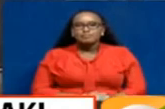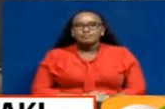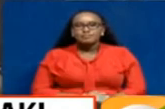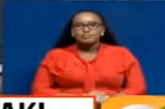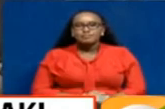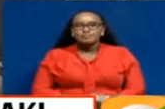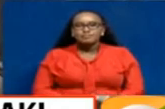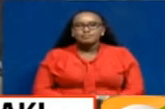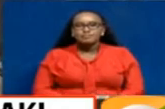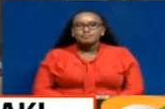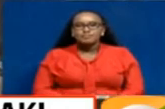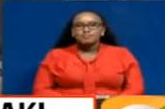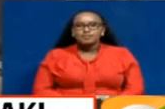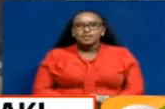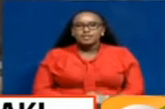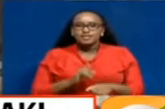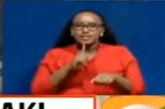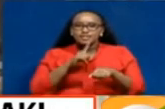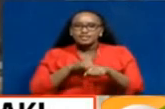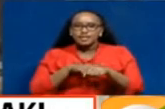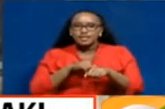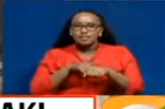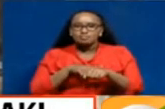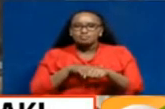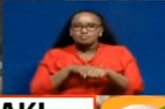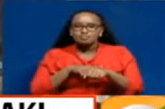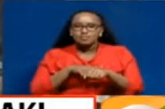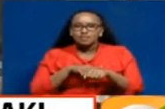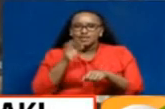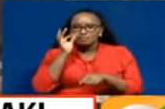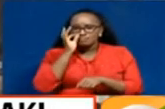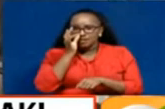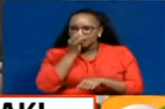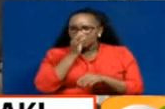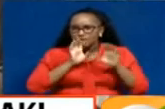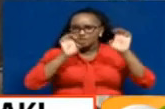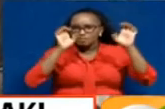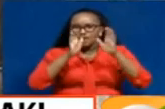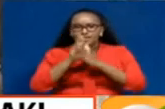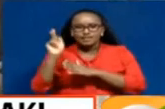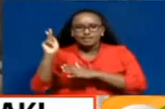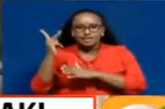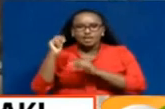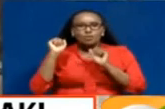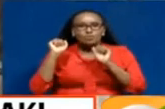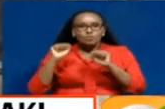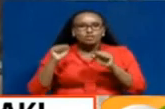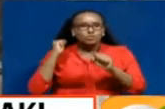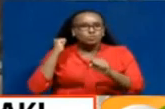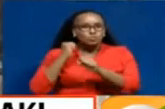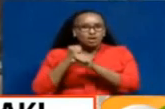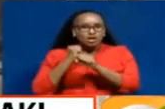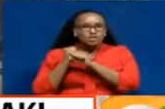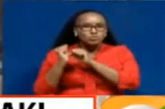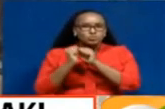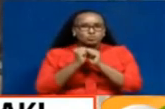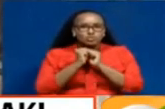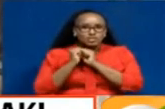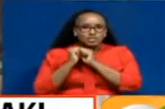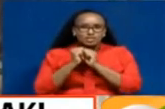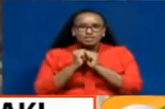the presidency. During his tenure, Ethiopia and Kenya made tremendous strides in elevating